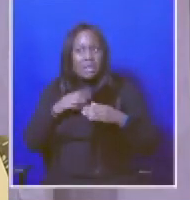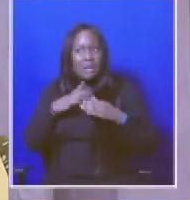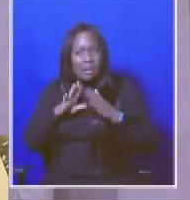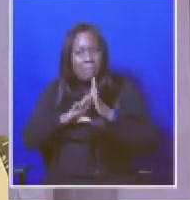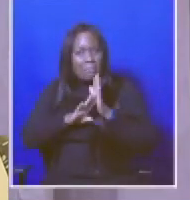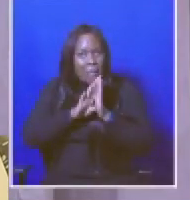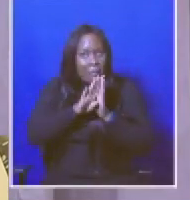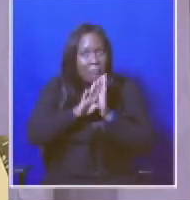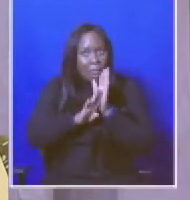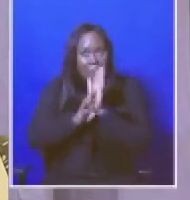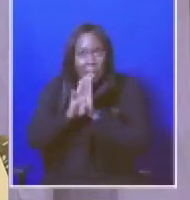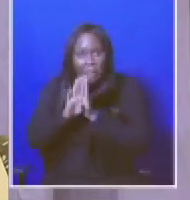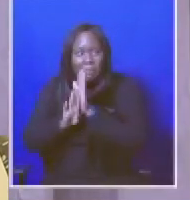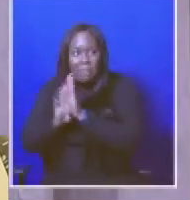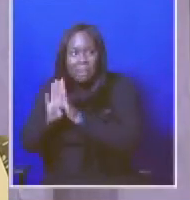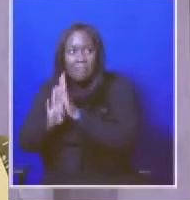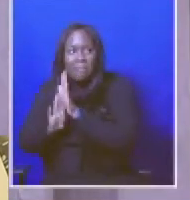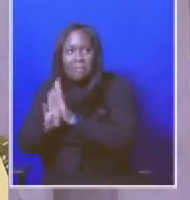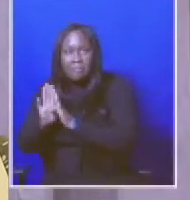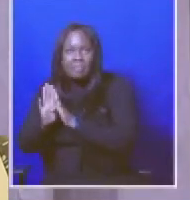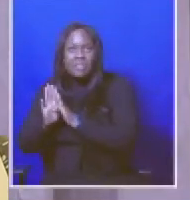know those are